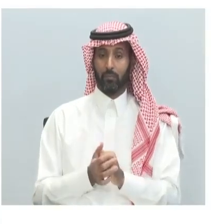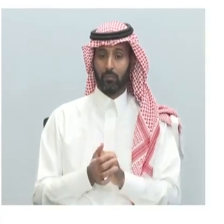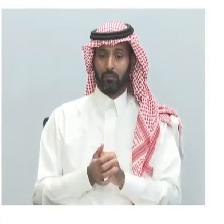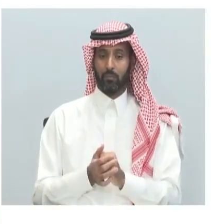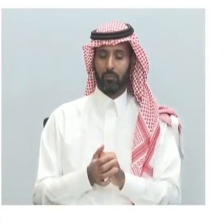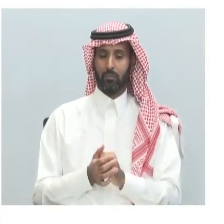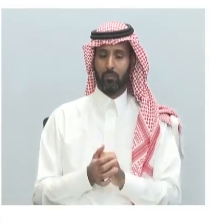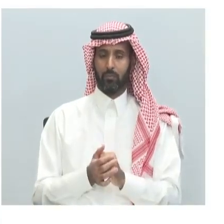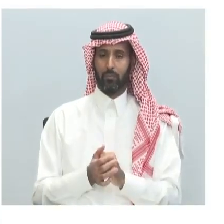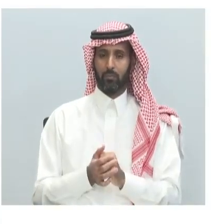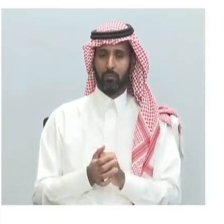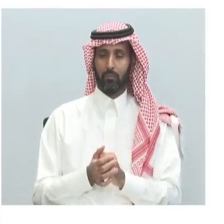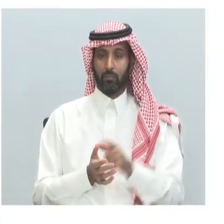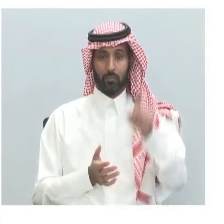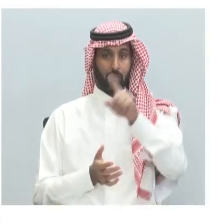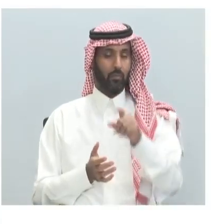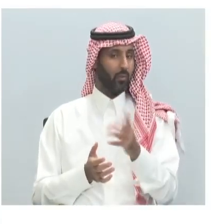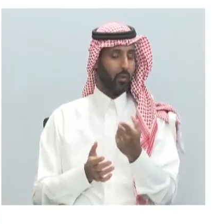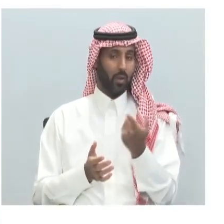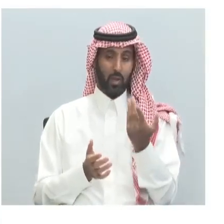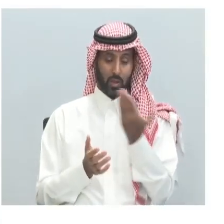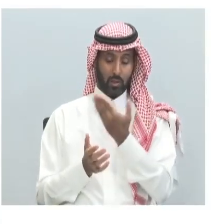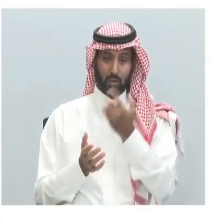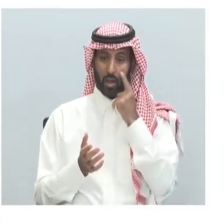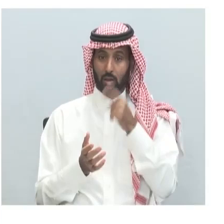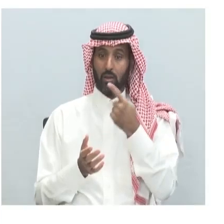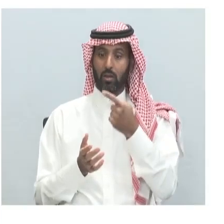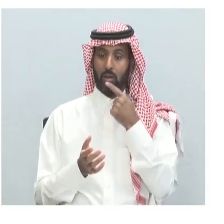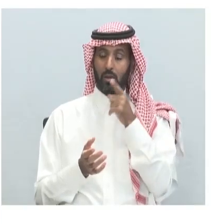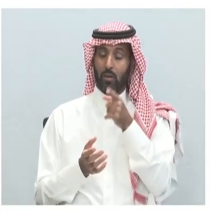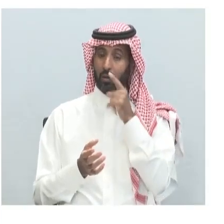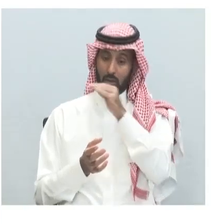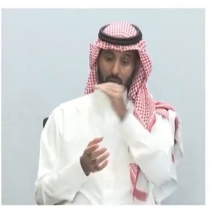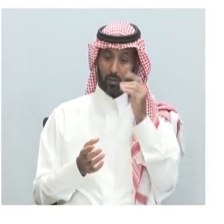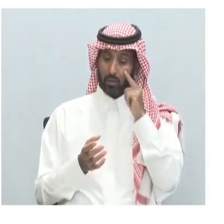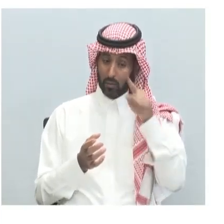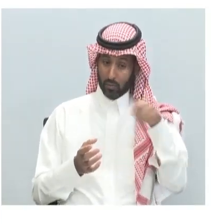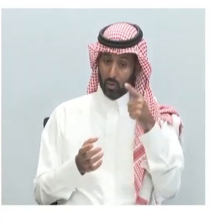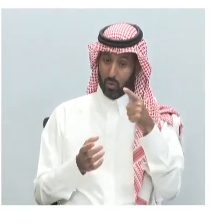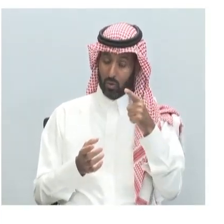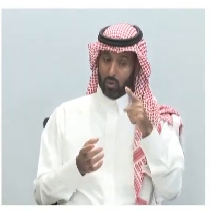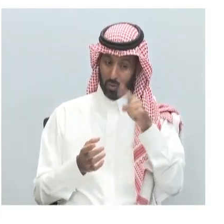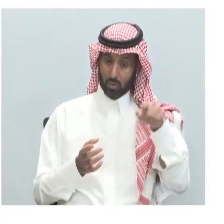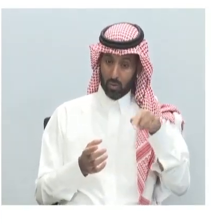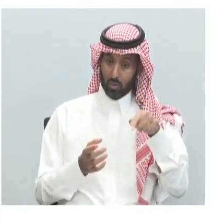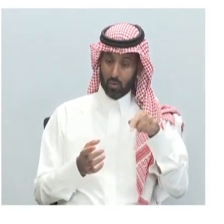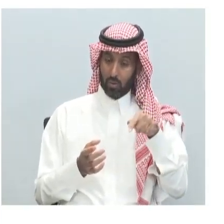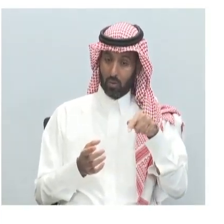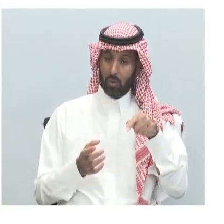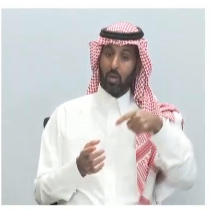now we have a question here. Read and say if the sentences are true or false.